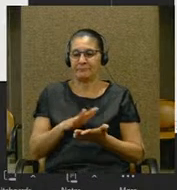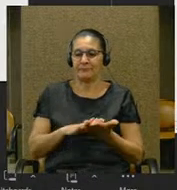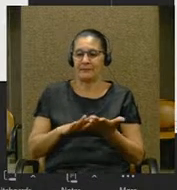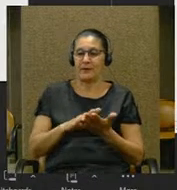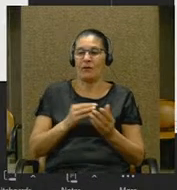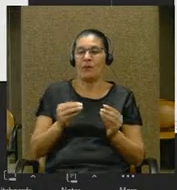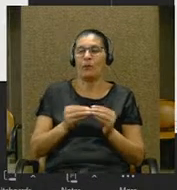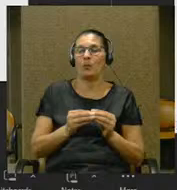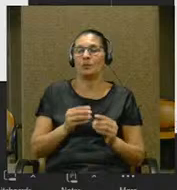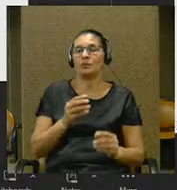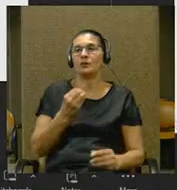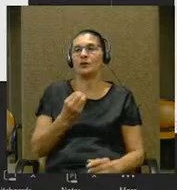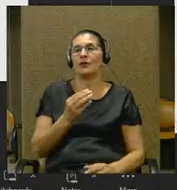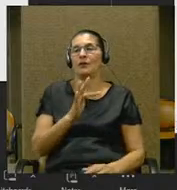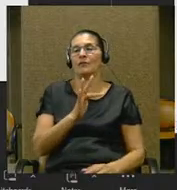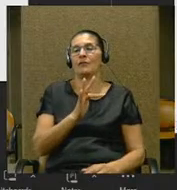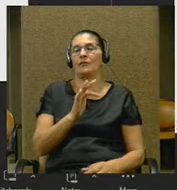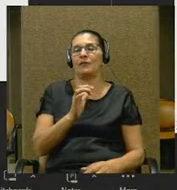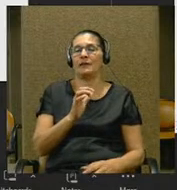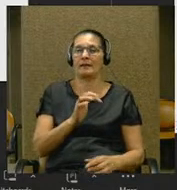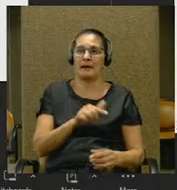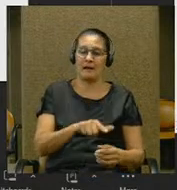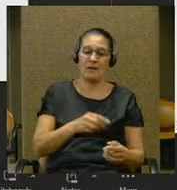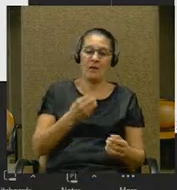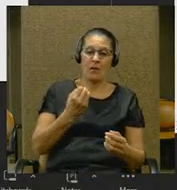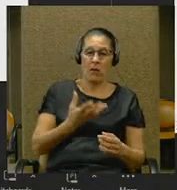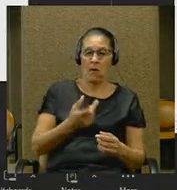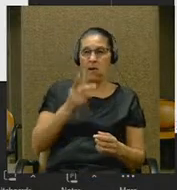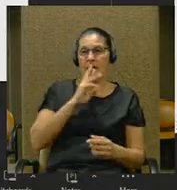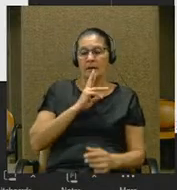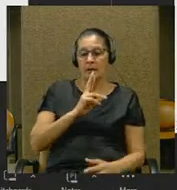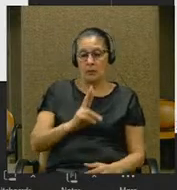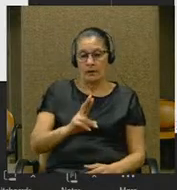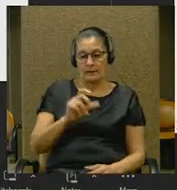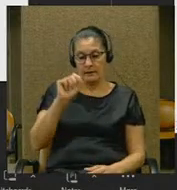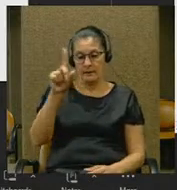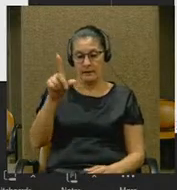So the response, British Columbia's response, has